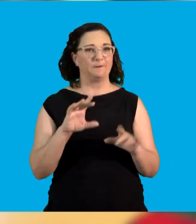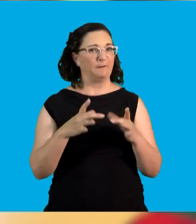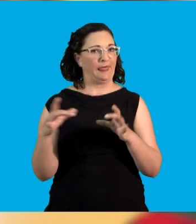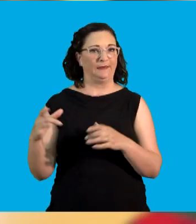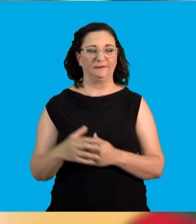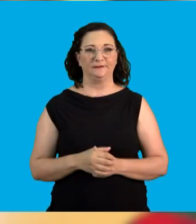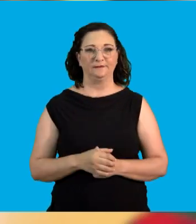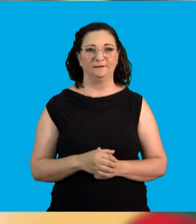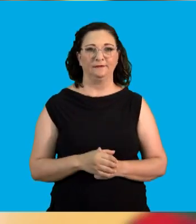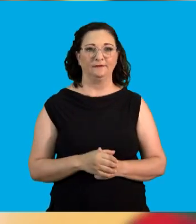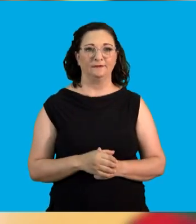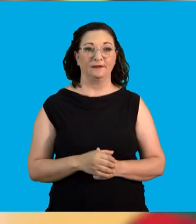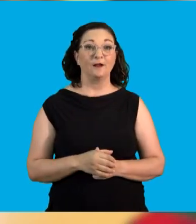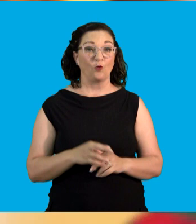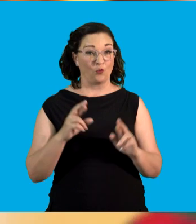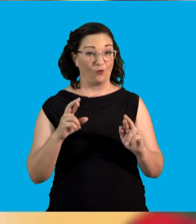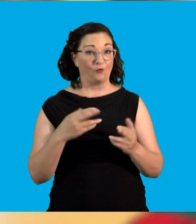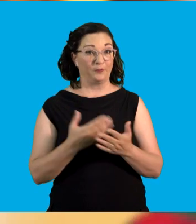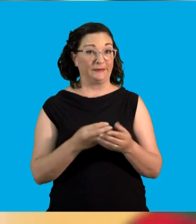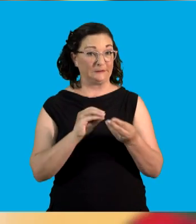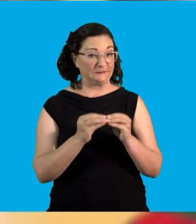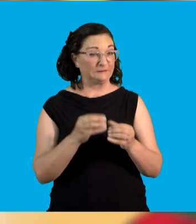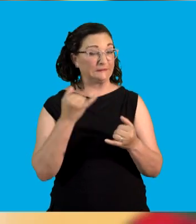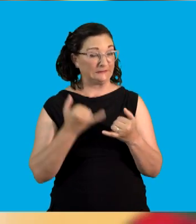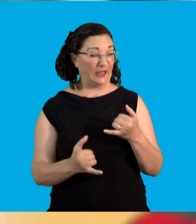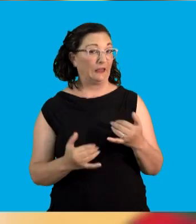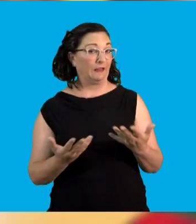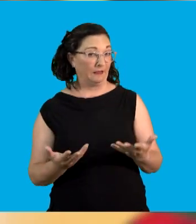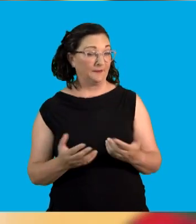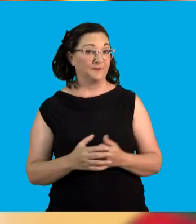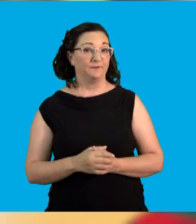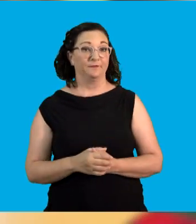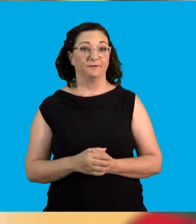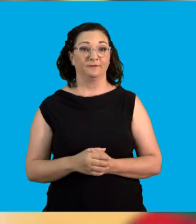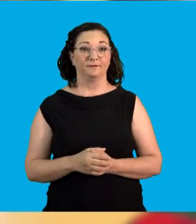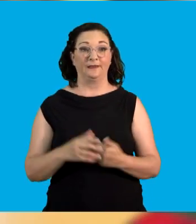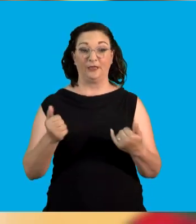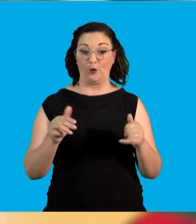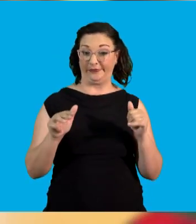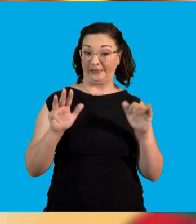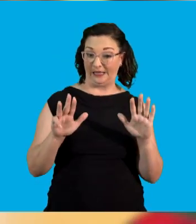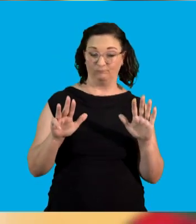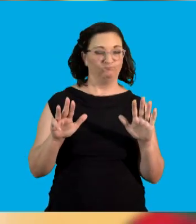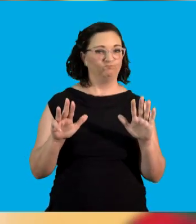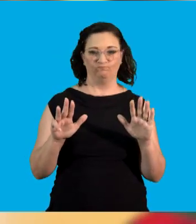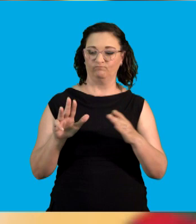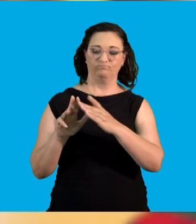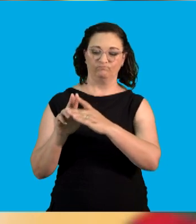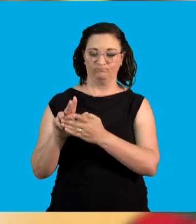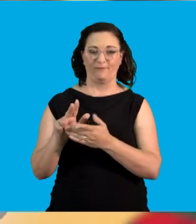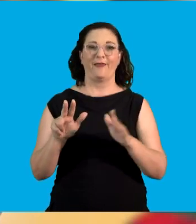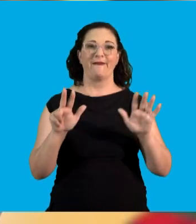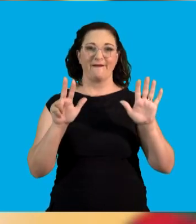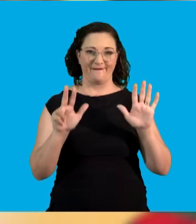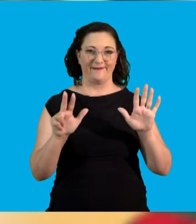as a planet. Okay, I hope we correct that mistake, that we no longer have 9 planets, we